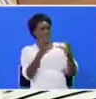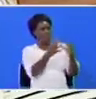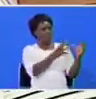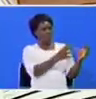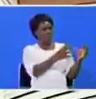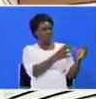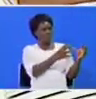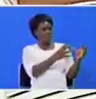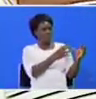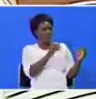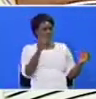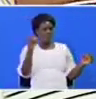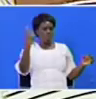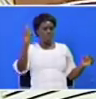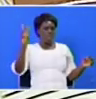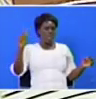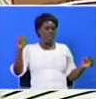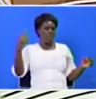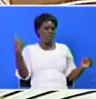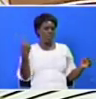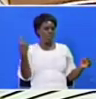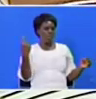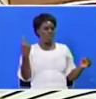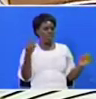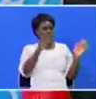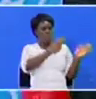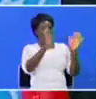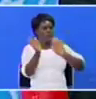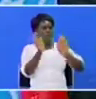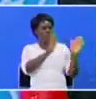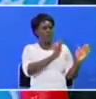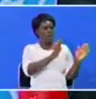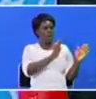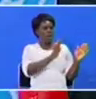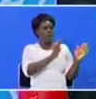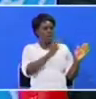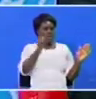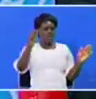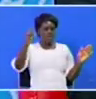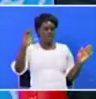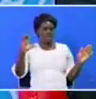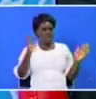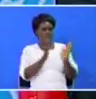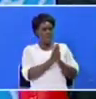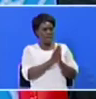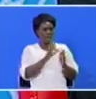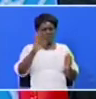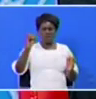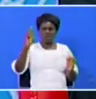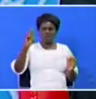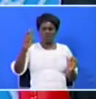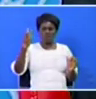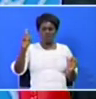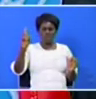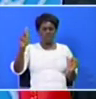It's actually ODM. Then you have Wiper. Then you have ANC. And you have Ford Kenya. In fact, in the Ford